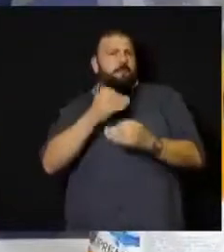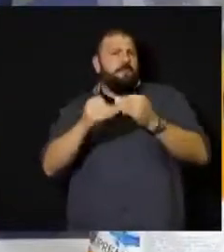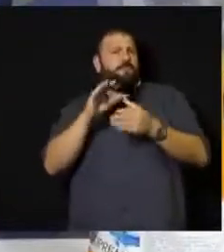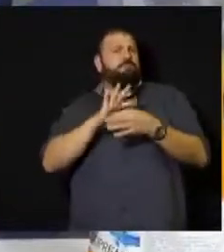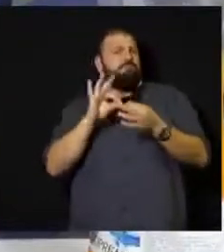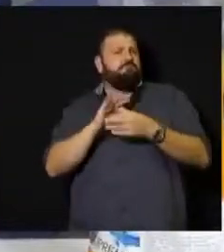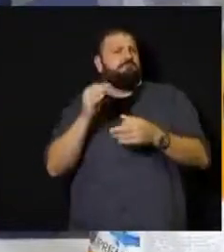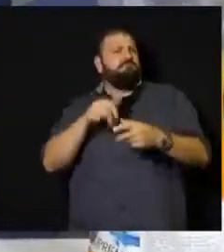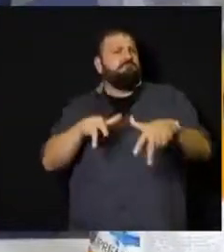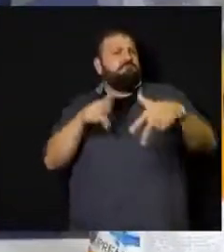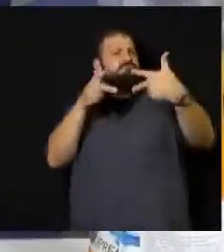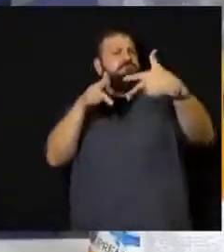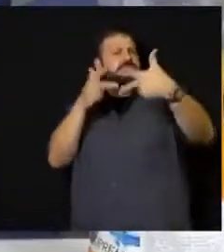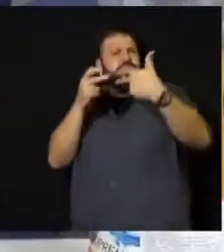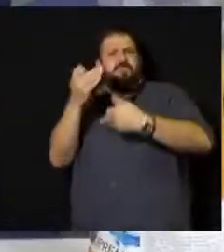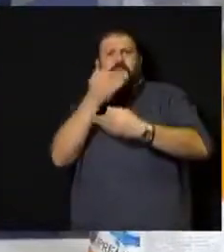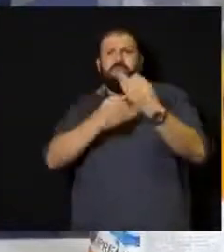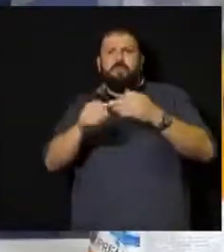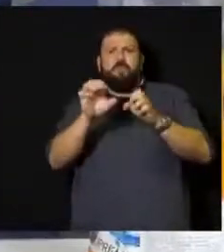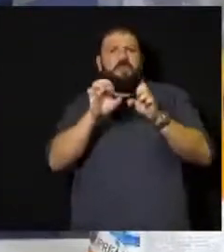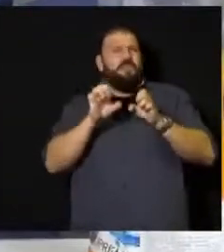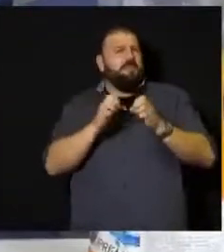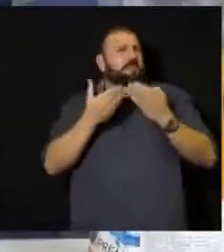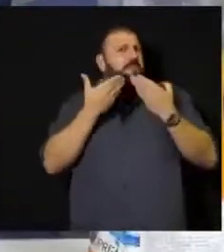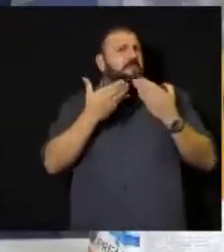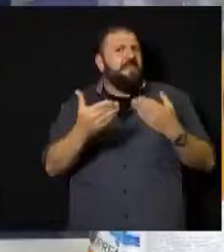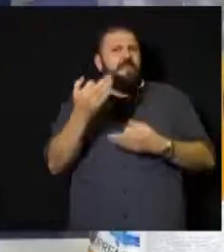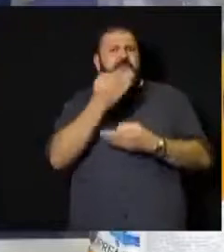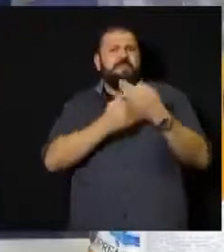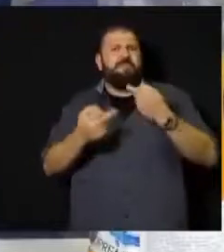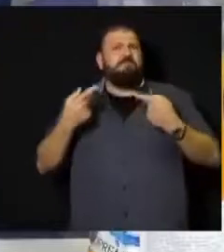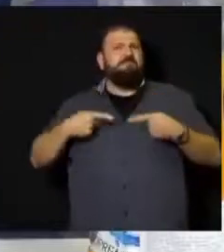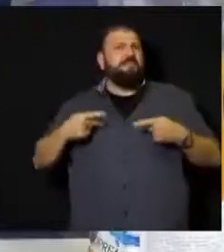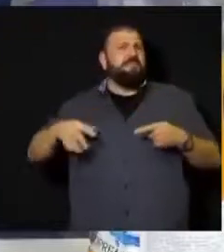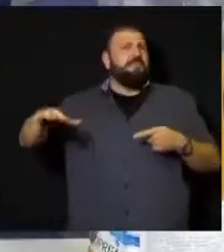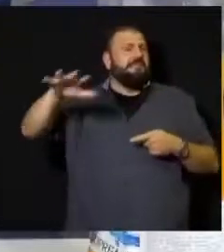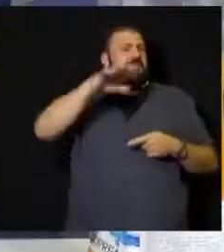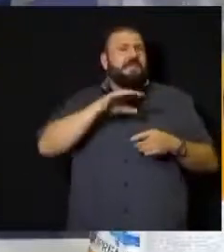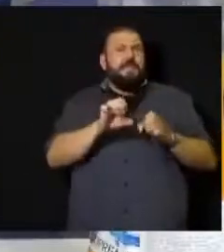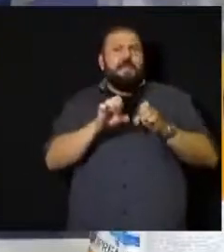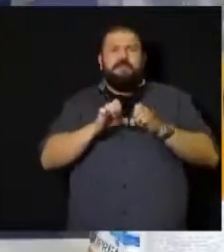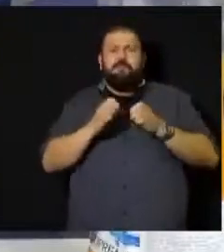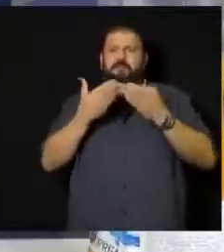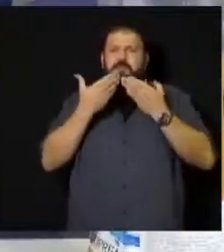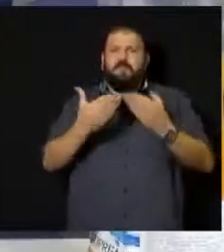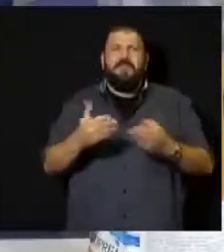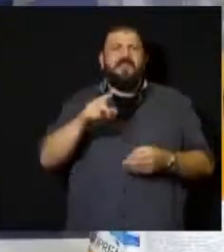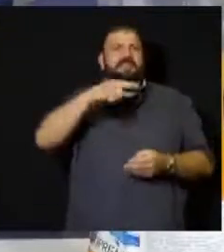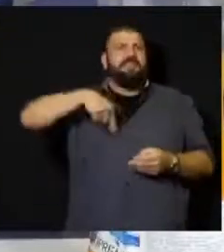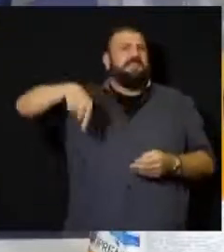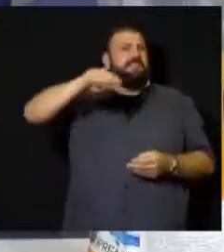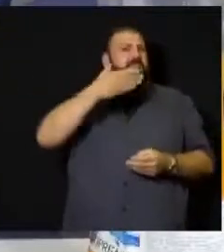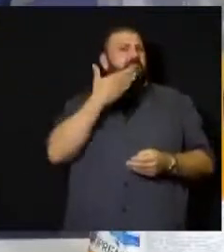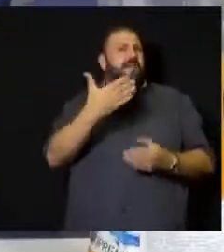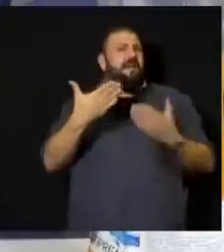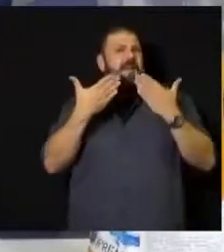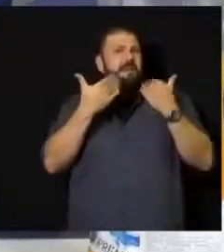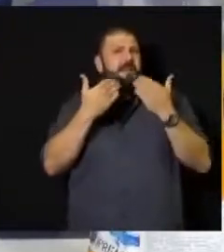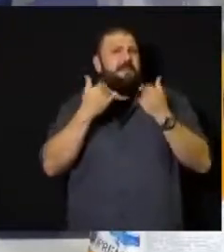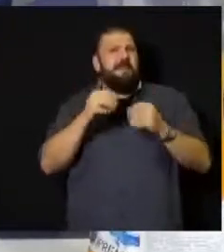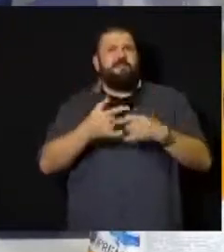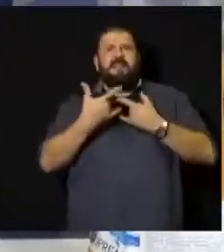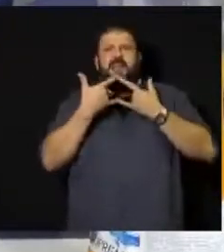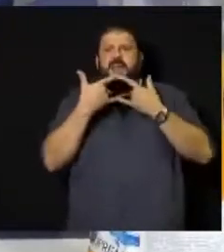and something that we have already liked is the team is very dynamic. Everybody, all our leaders are super dynamic and